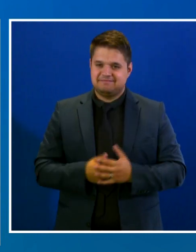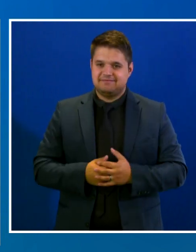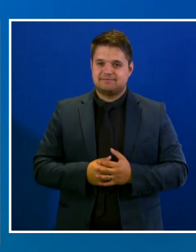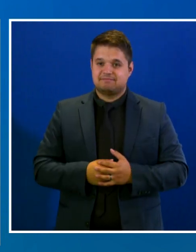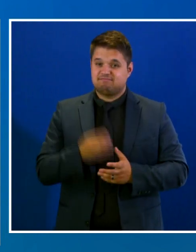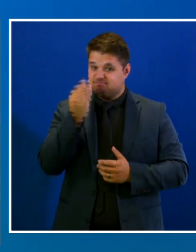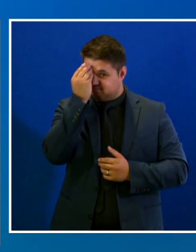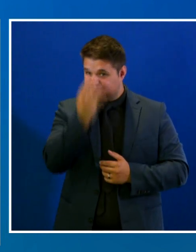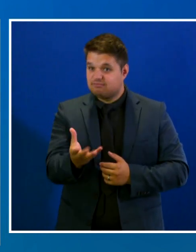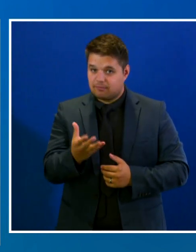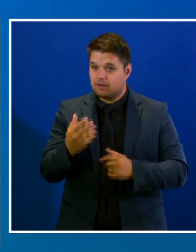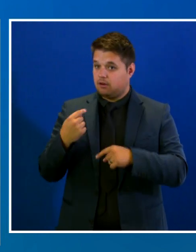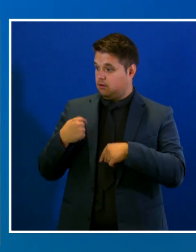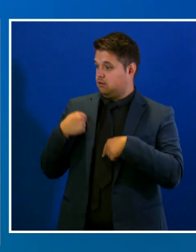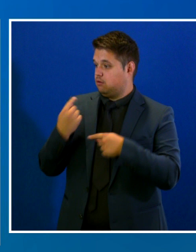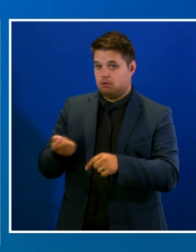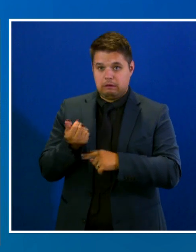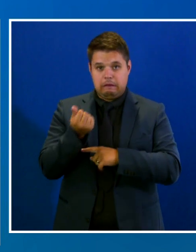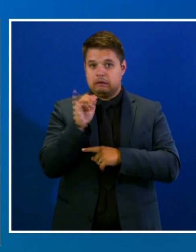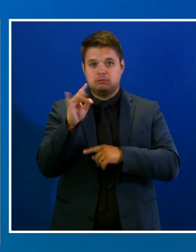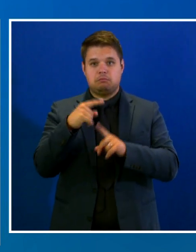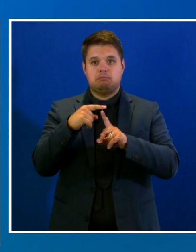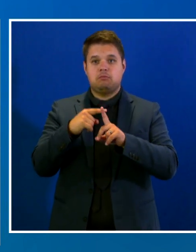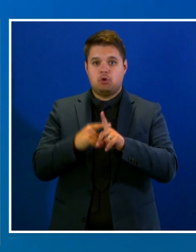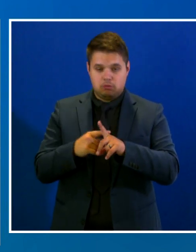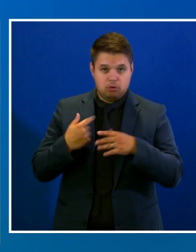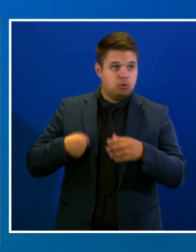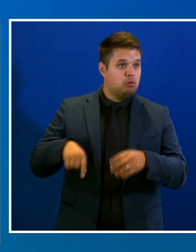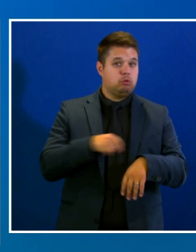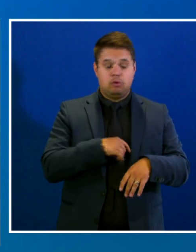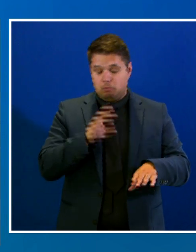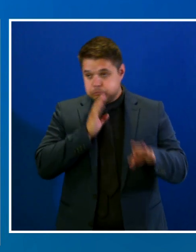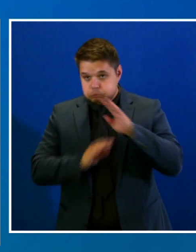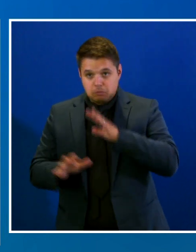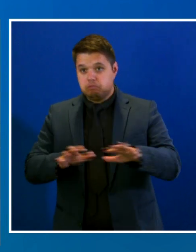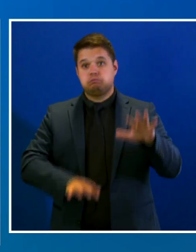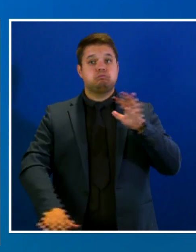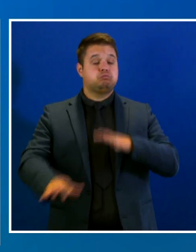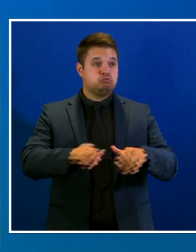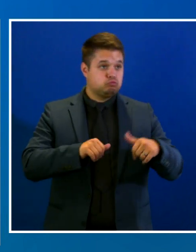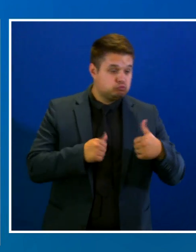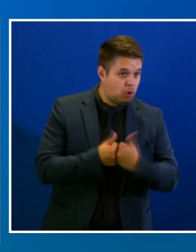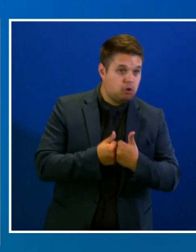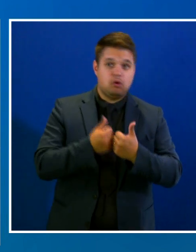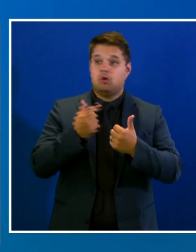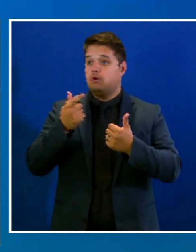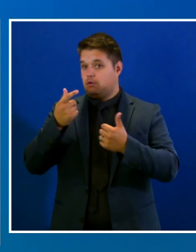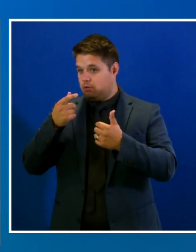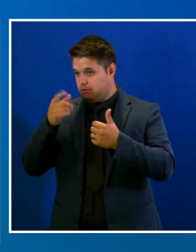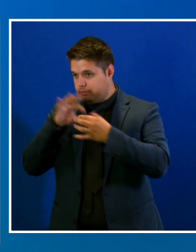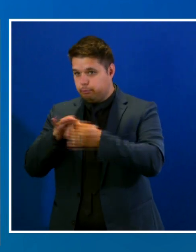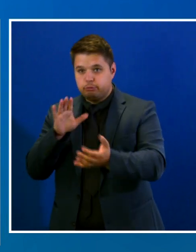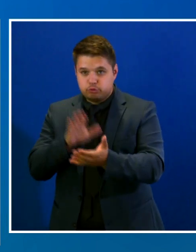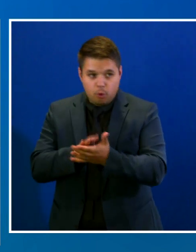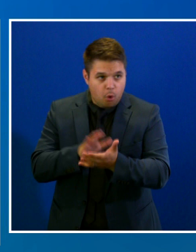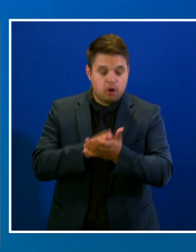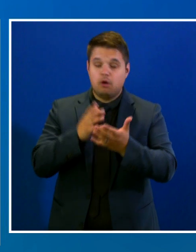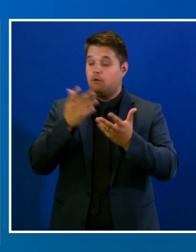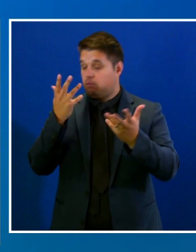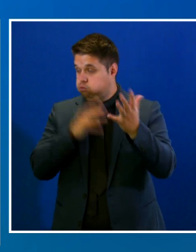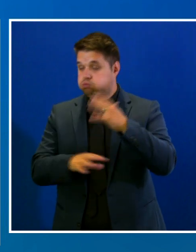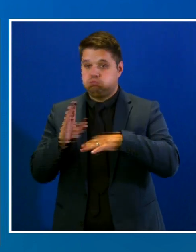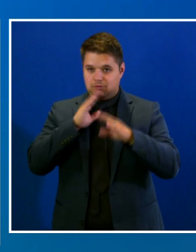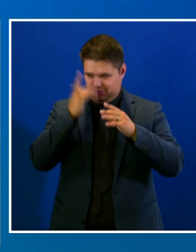families. And like many celebrations, graduation ceremonies will look different this year.